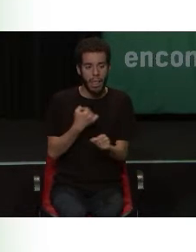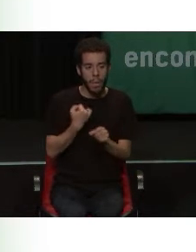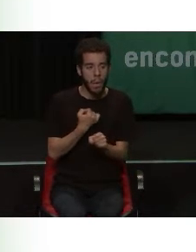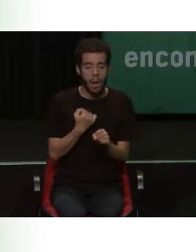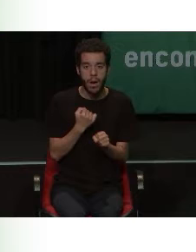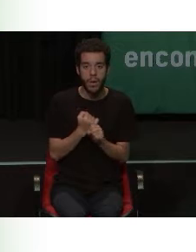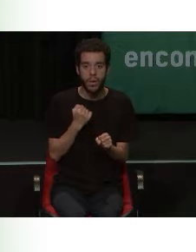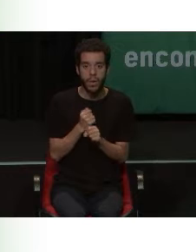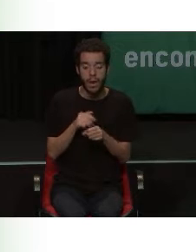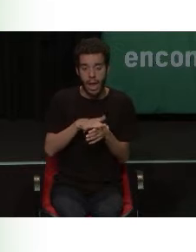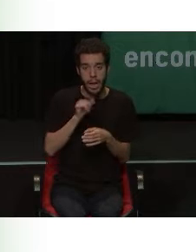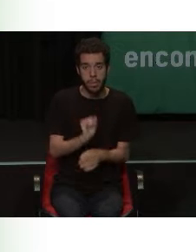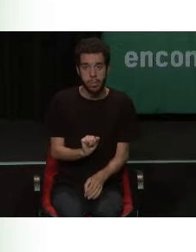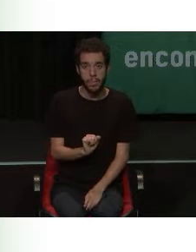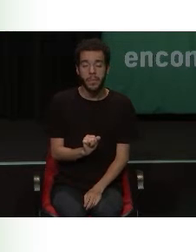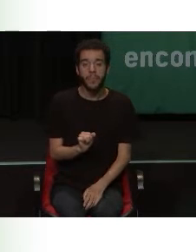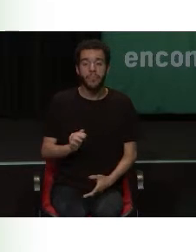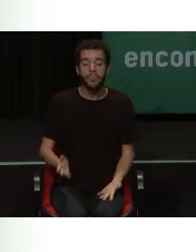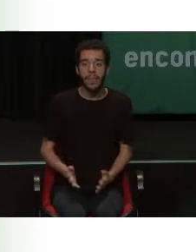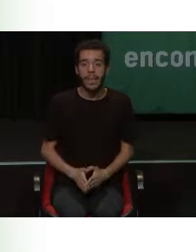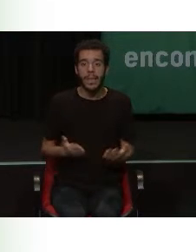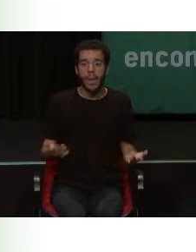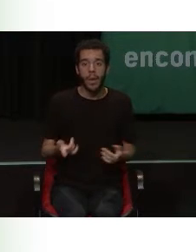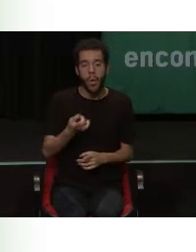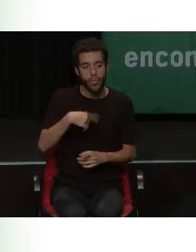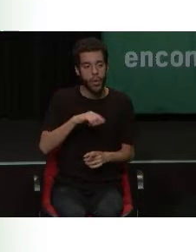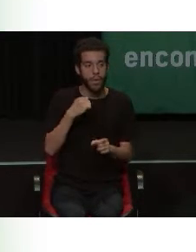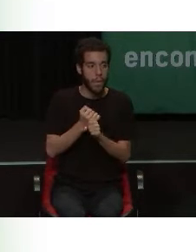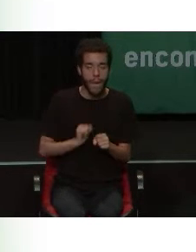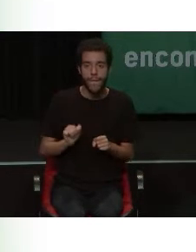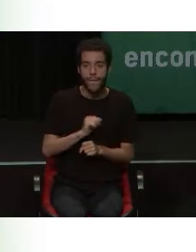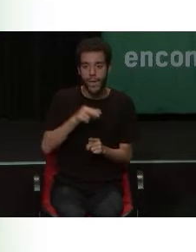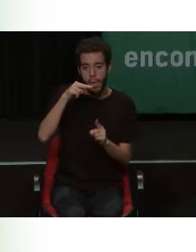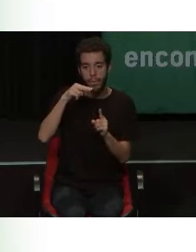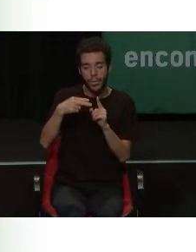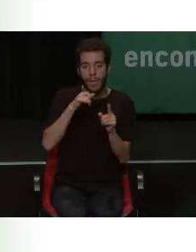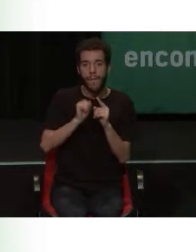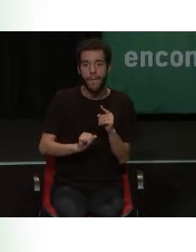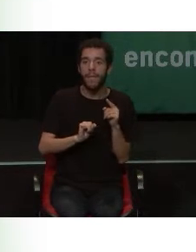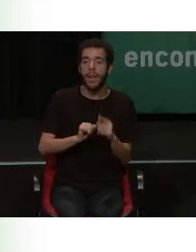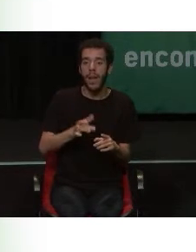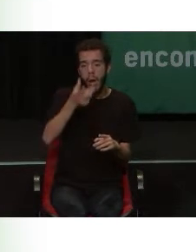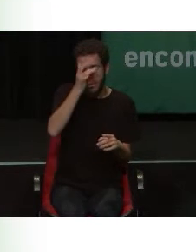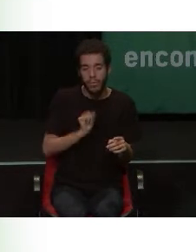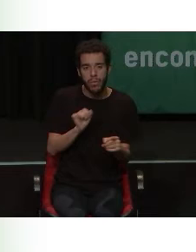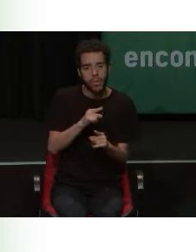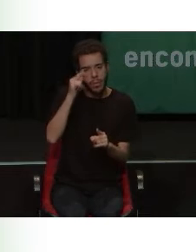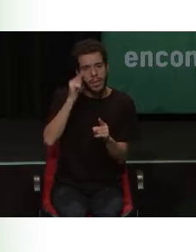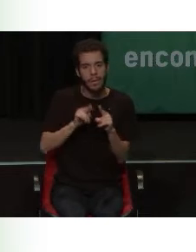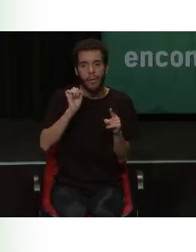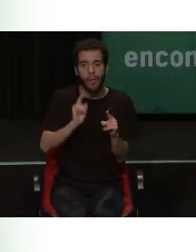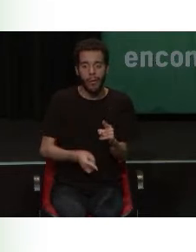The lab has been developing work in this area, and our vision is to try